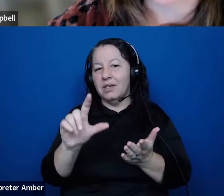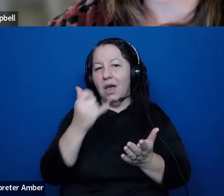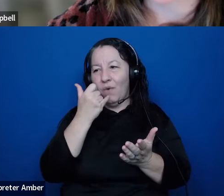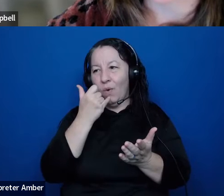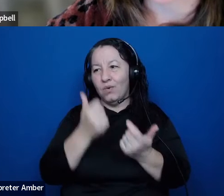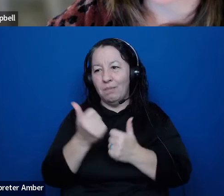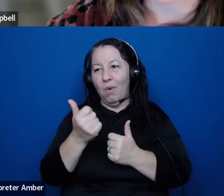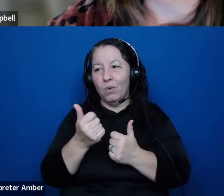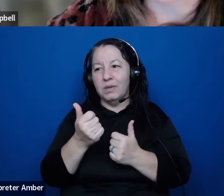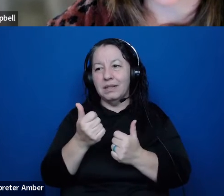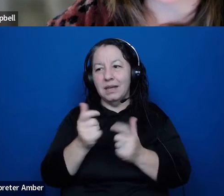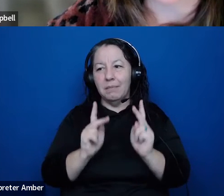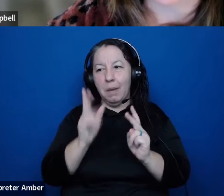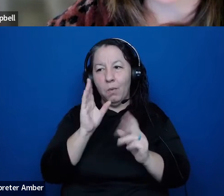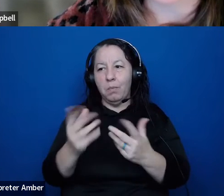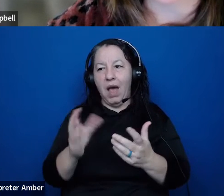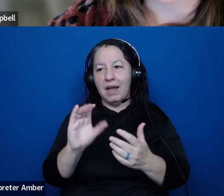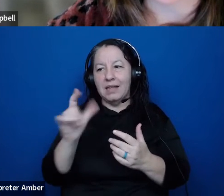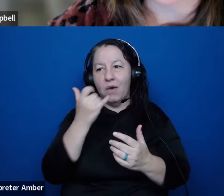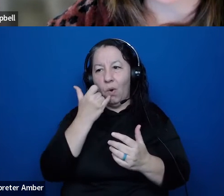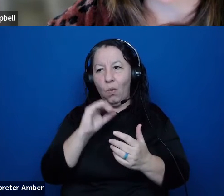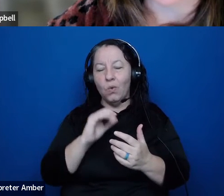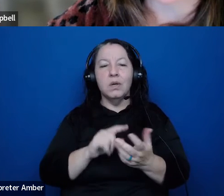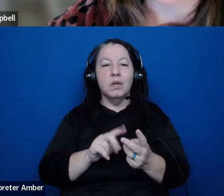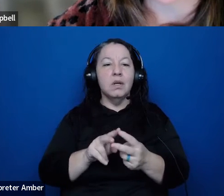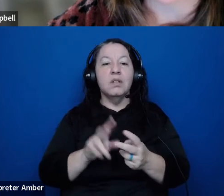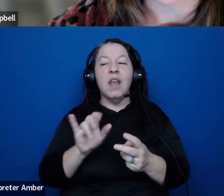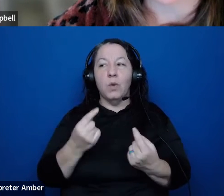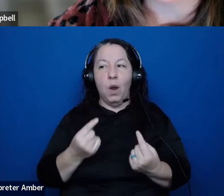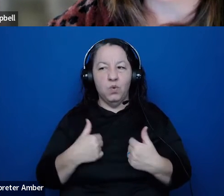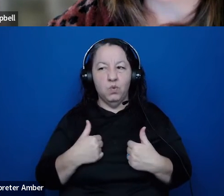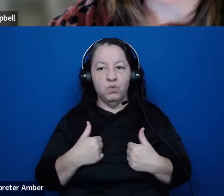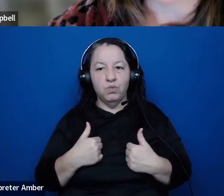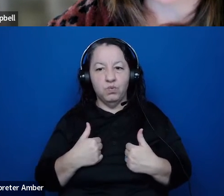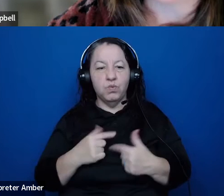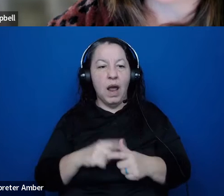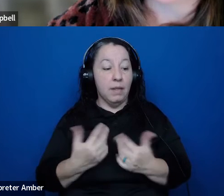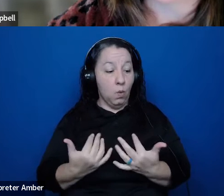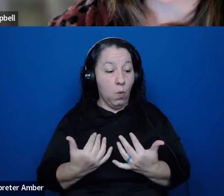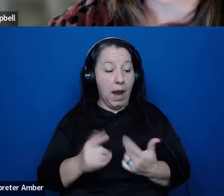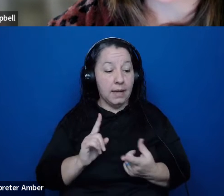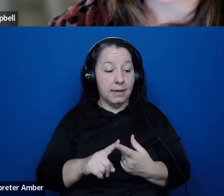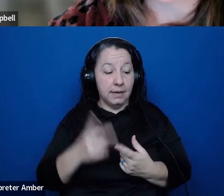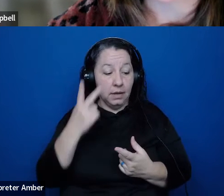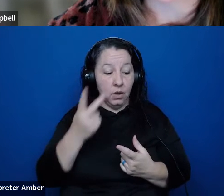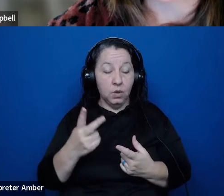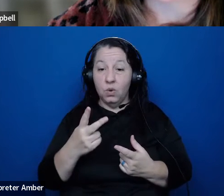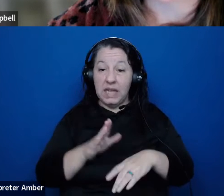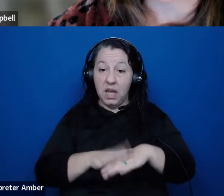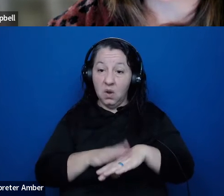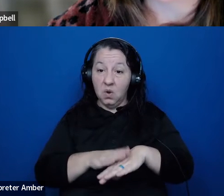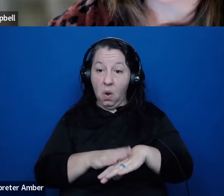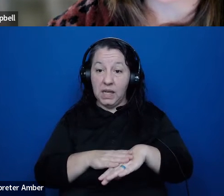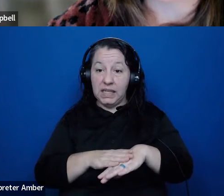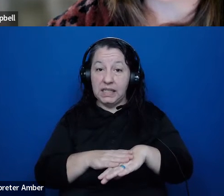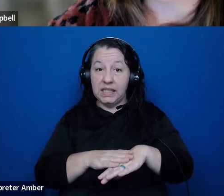give now. That's what I would do, and then wait until you see a notice that